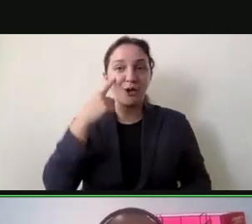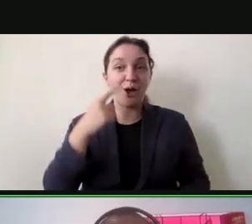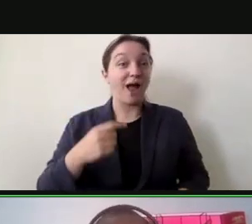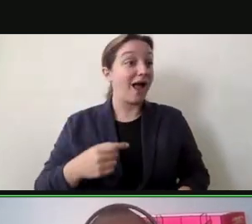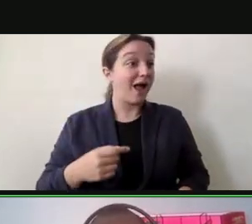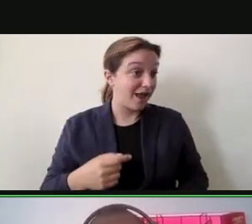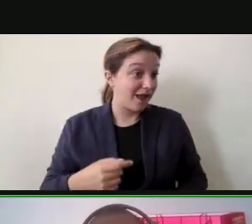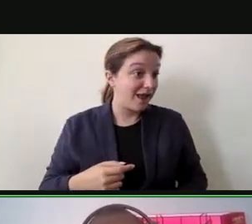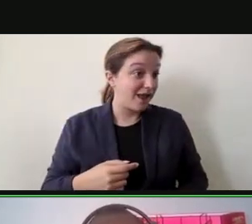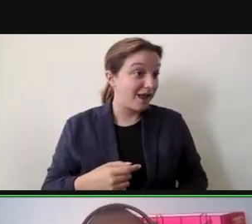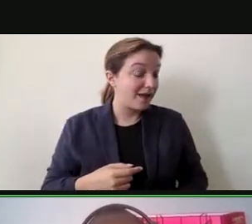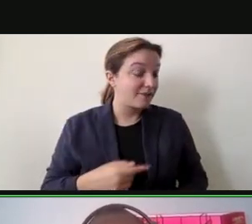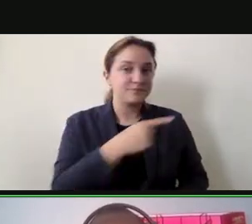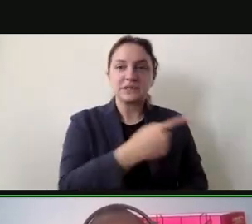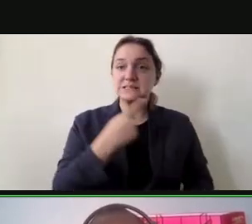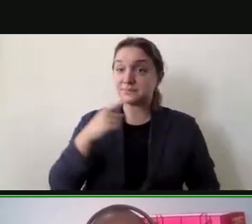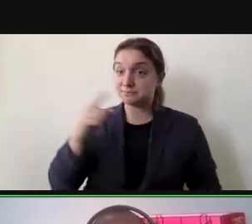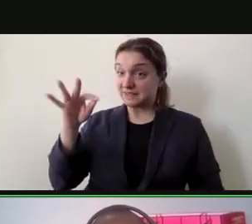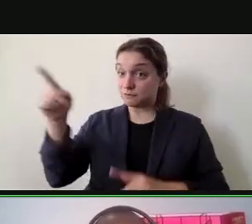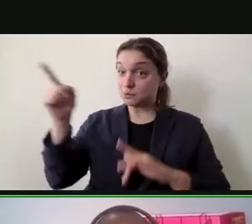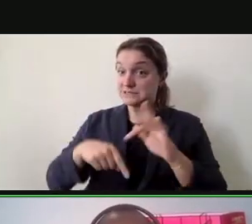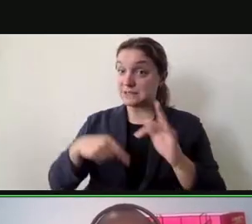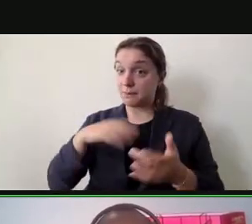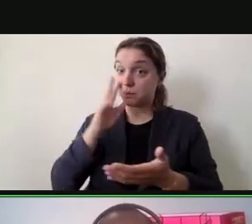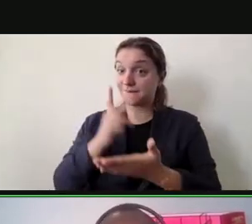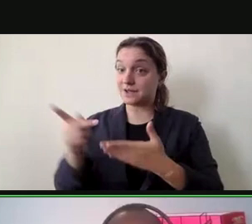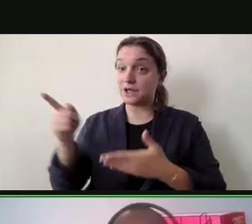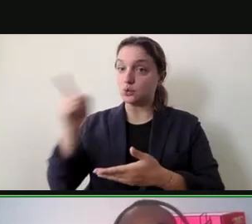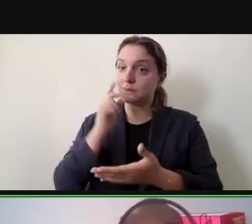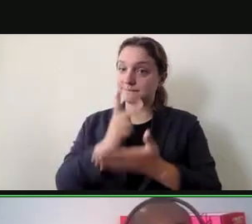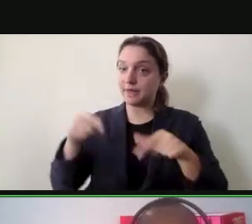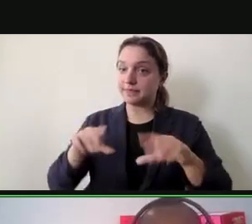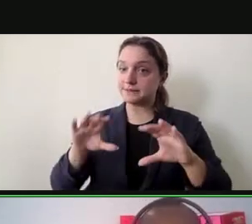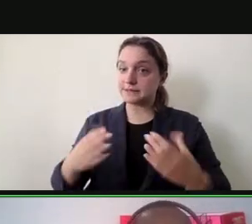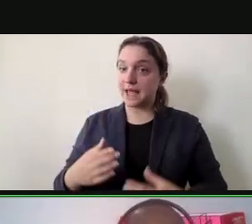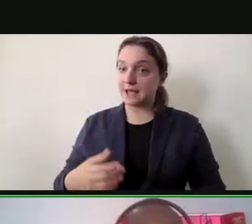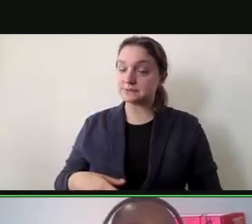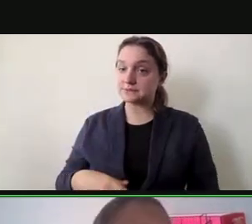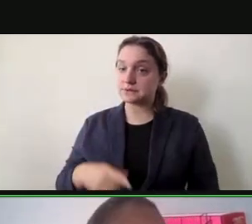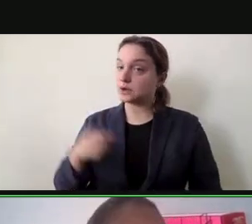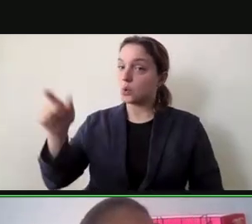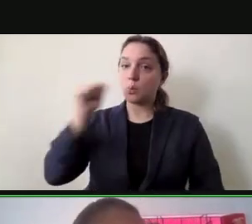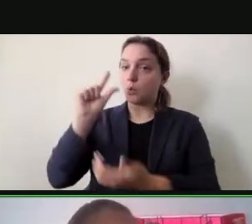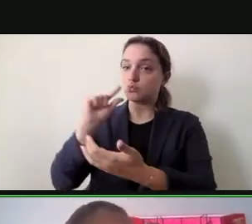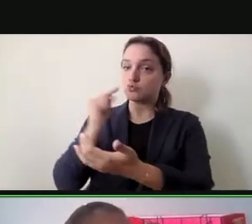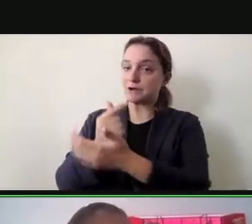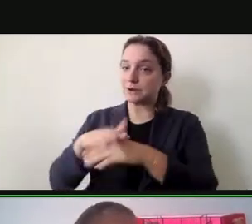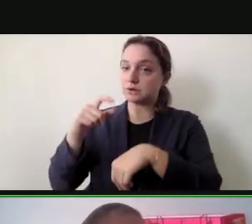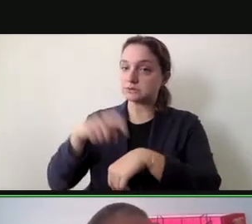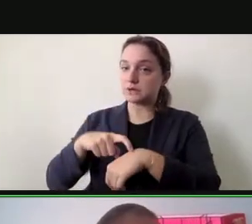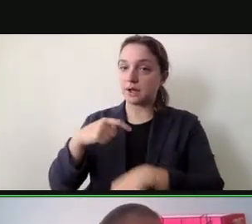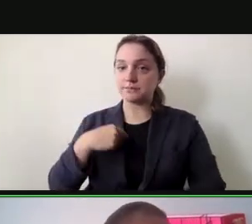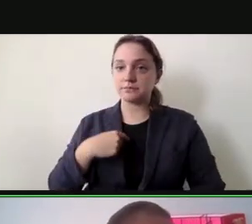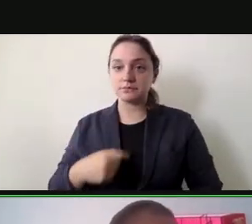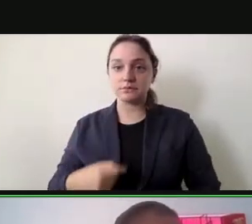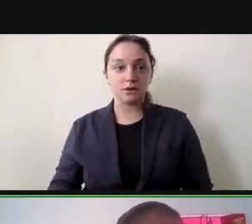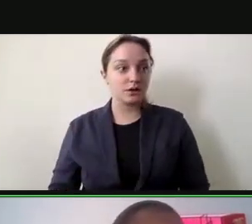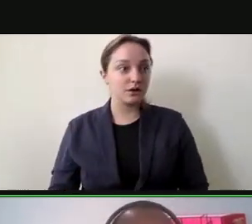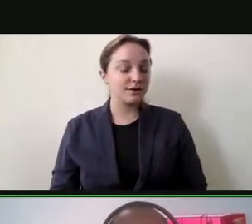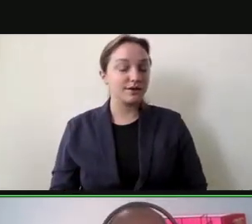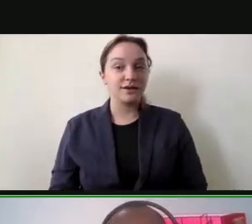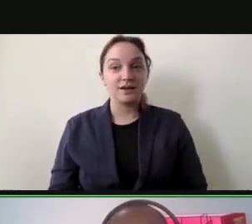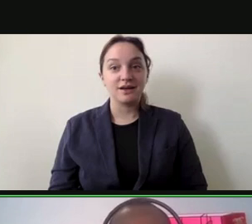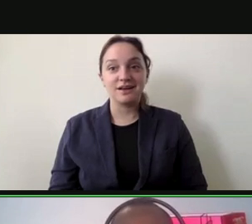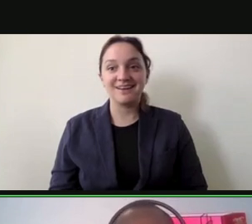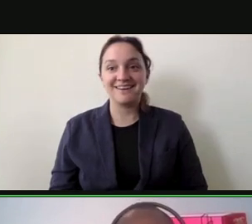look, if you skip this exam, I'm going to fail you. You're going to fail this class and you won't graduate from business school on time. And so that